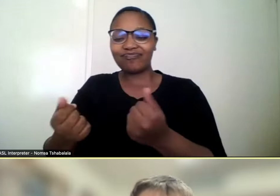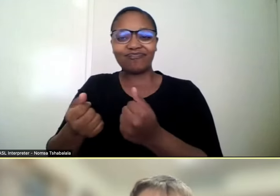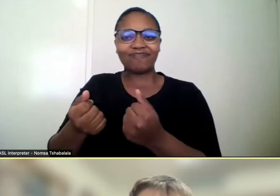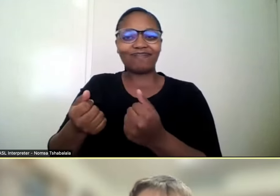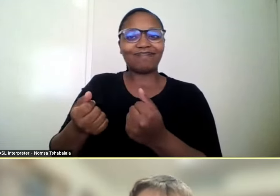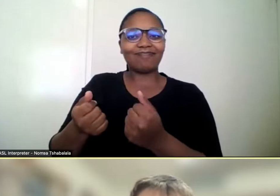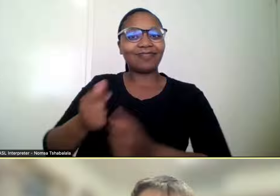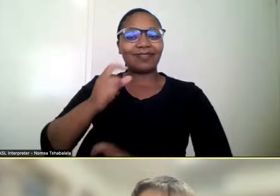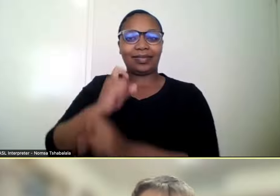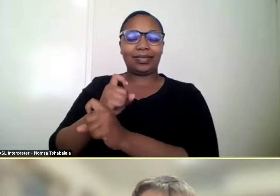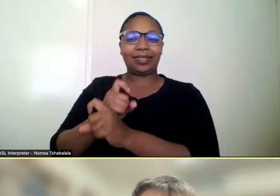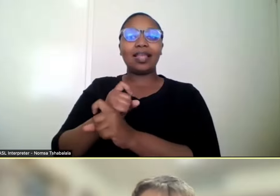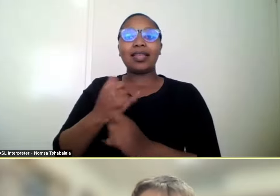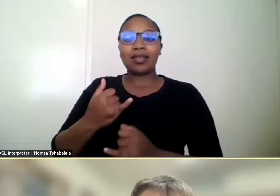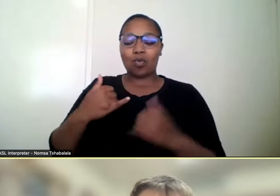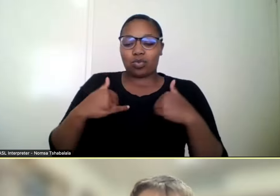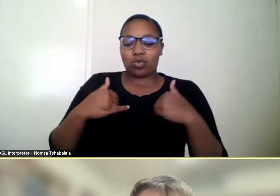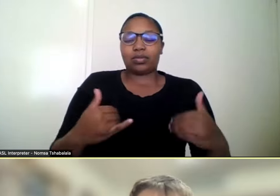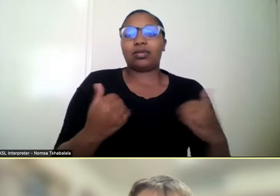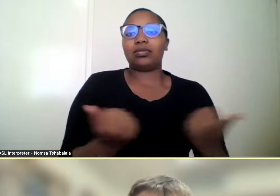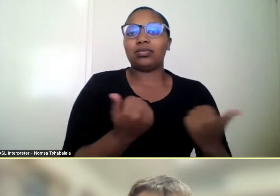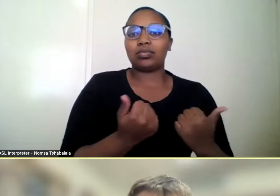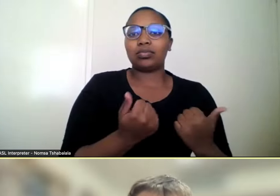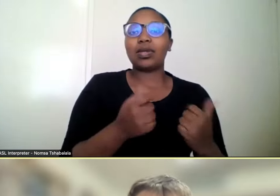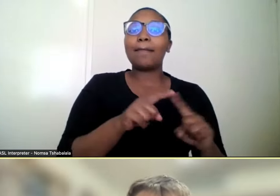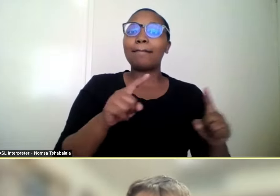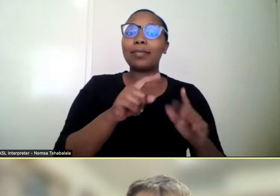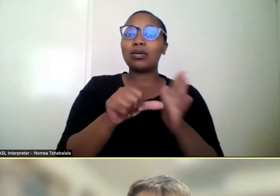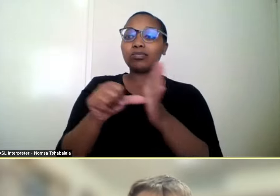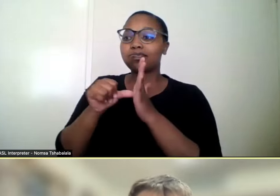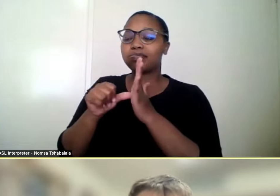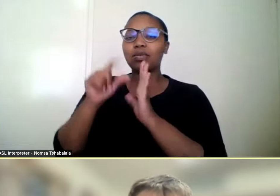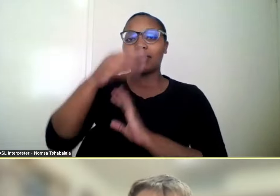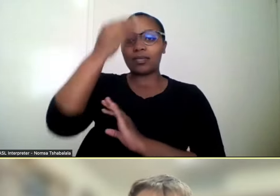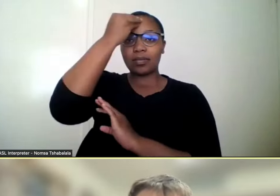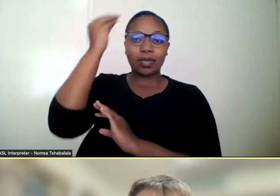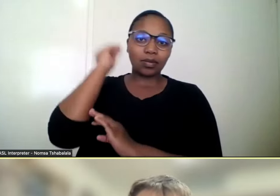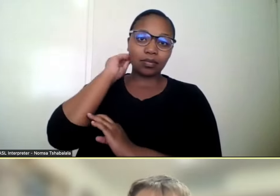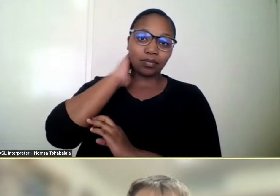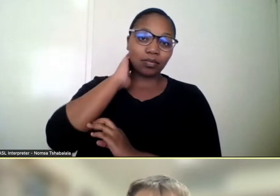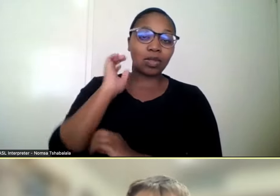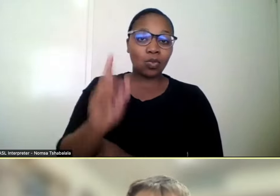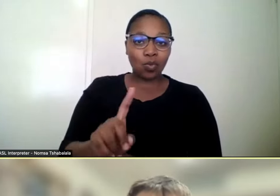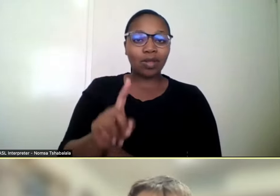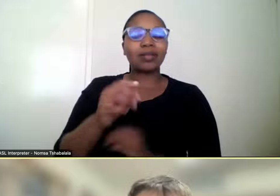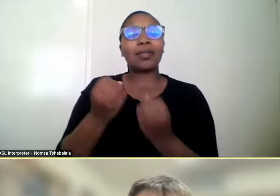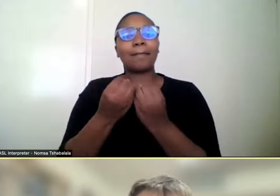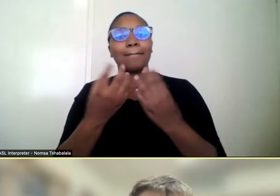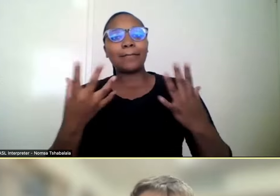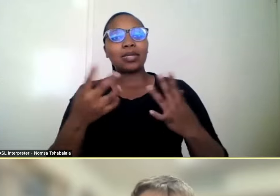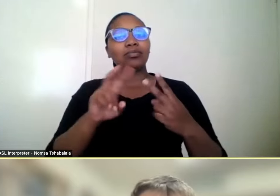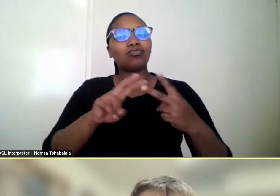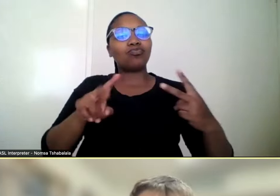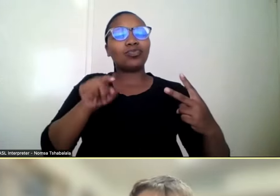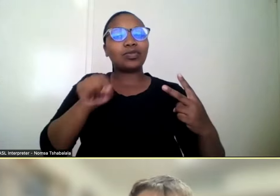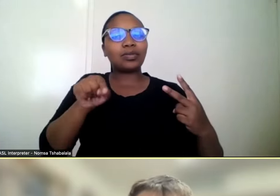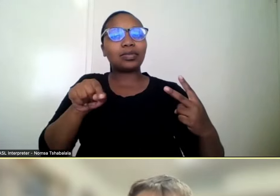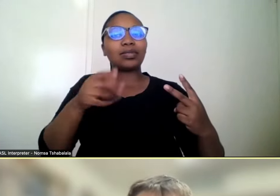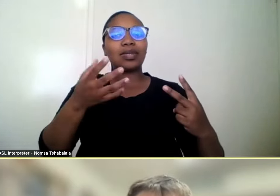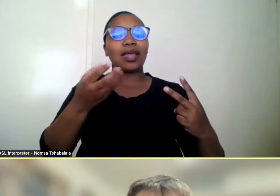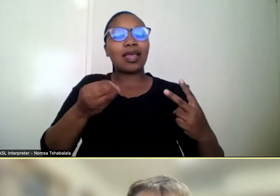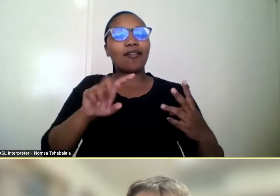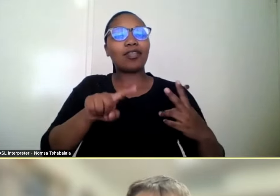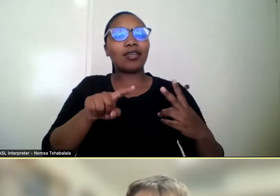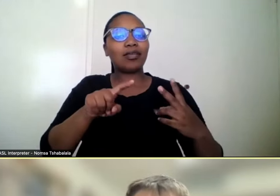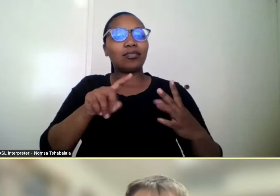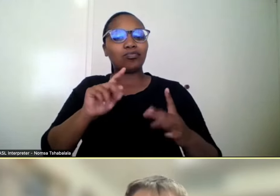begun. I think it's important to understand that many of the mutations that this new variant contains are mutations, as Richard pointed out, that we know